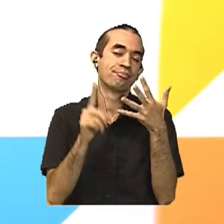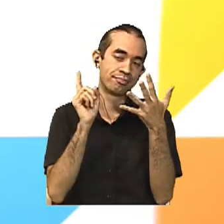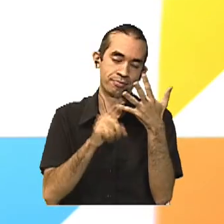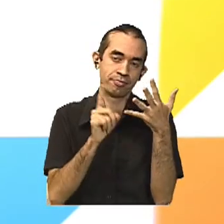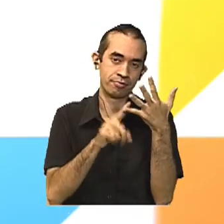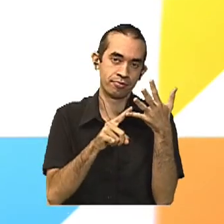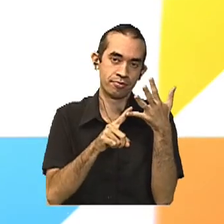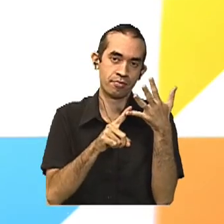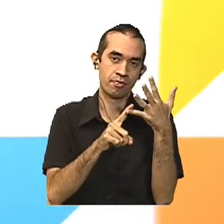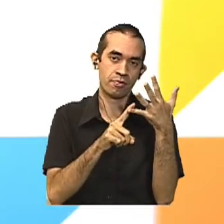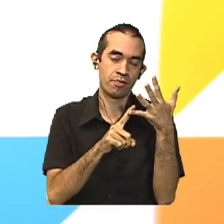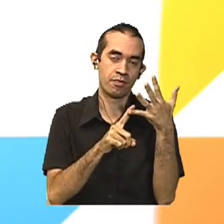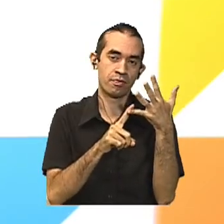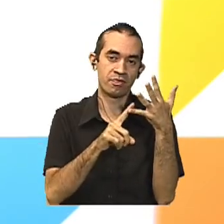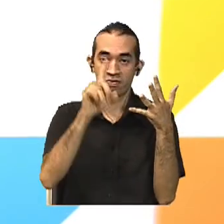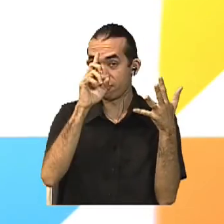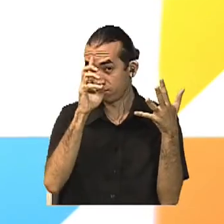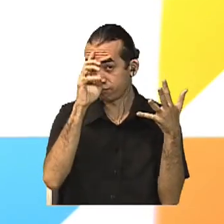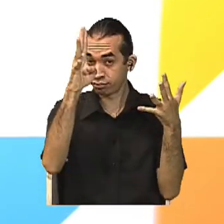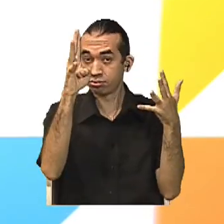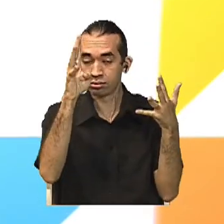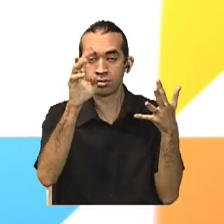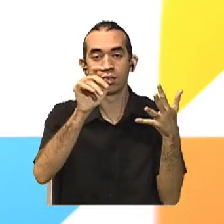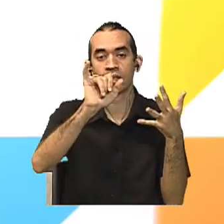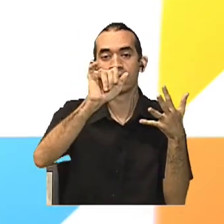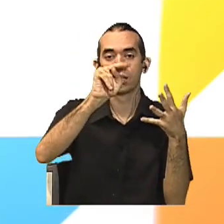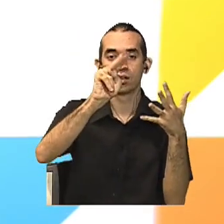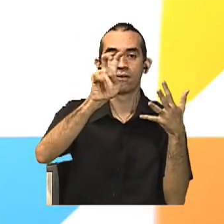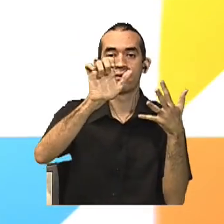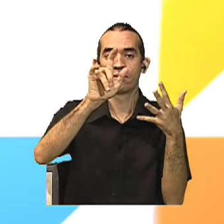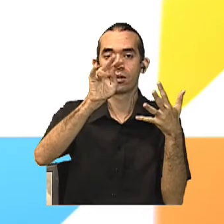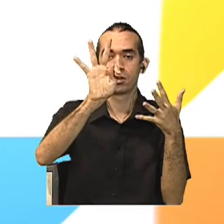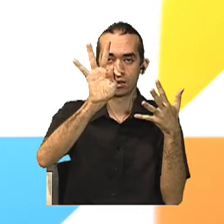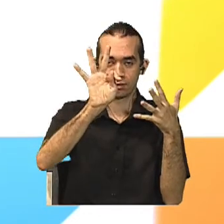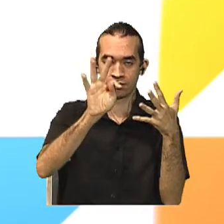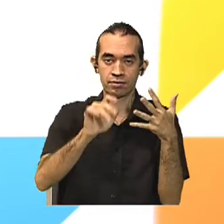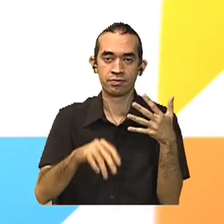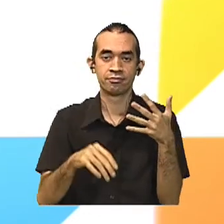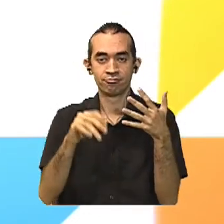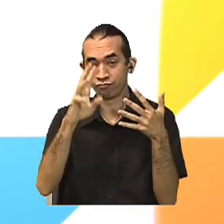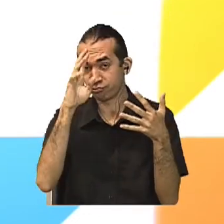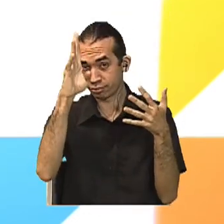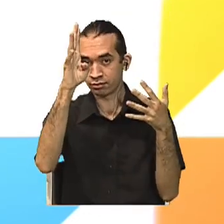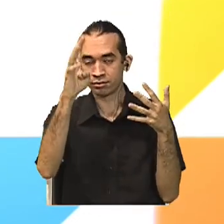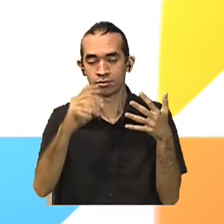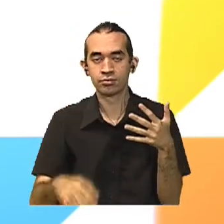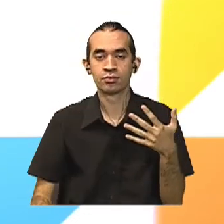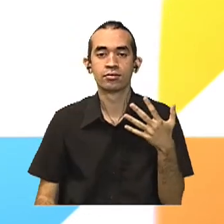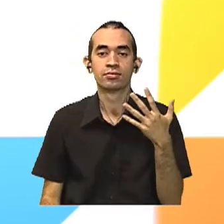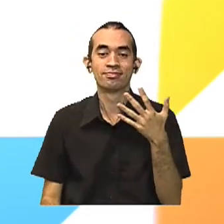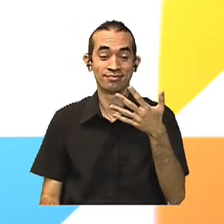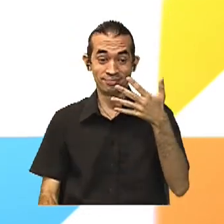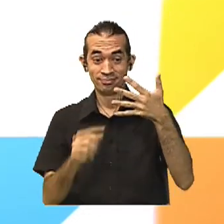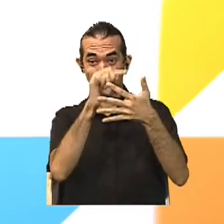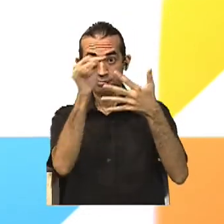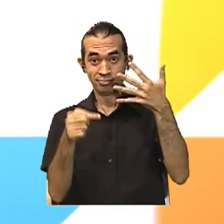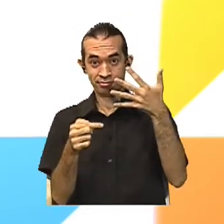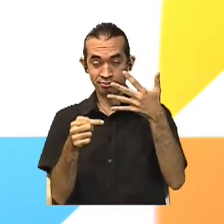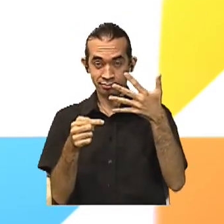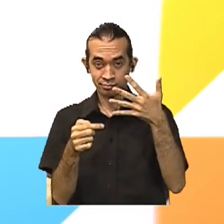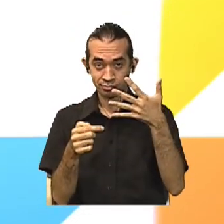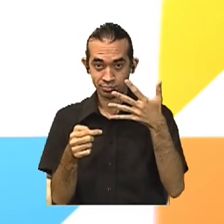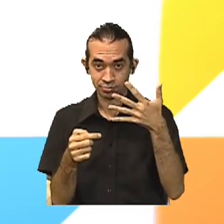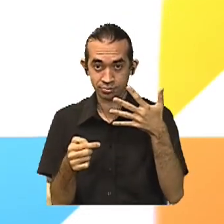last one is invent. Okay, invent. Now